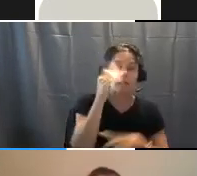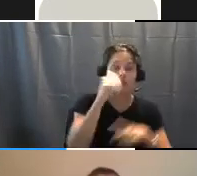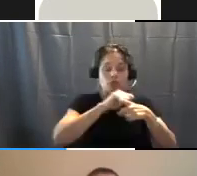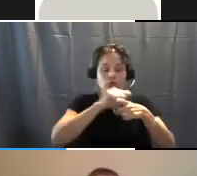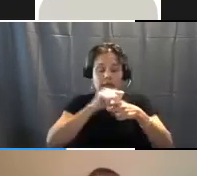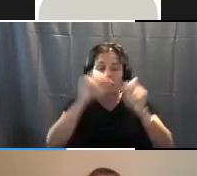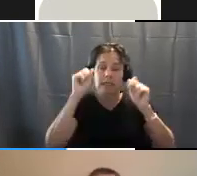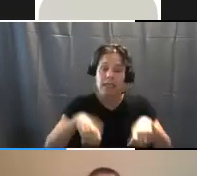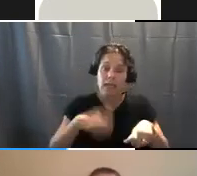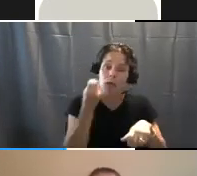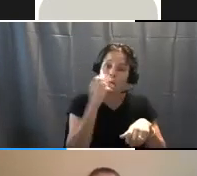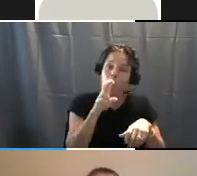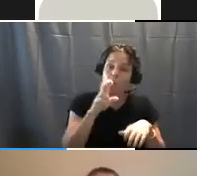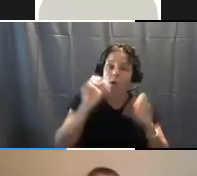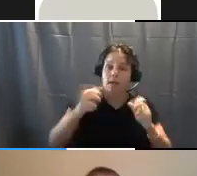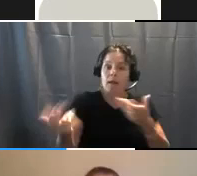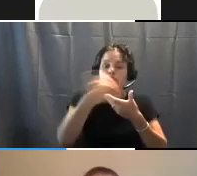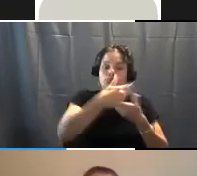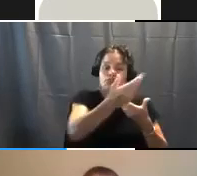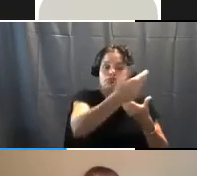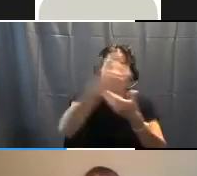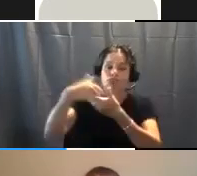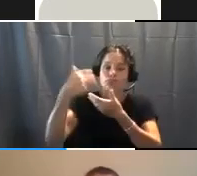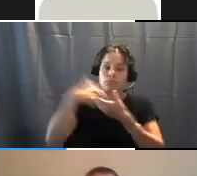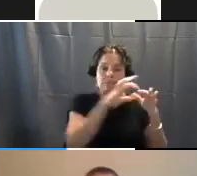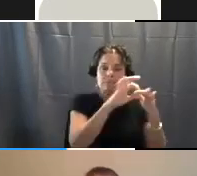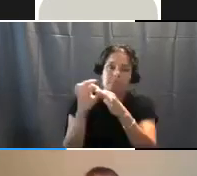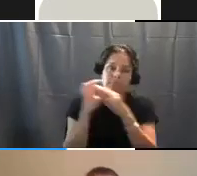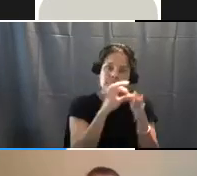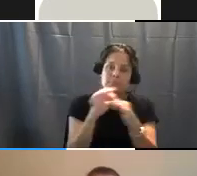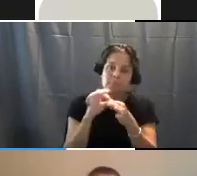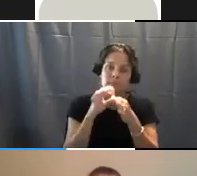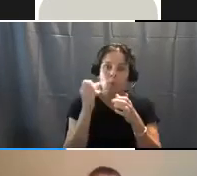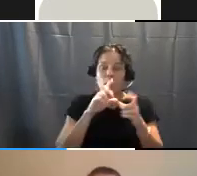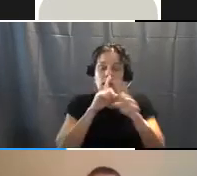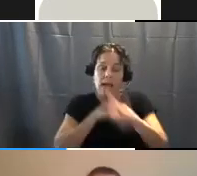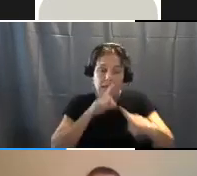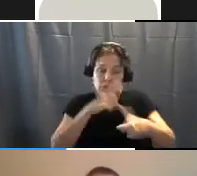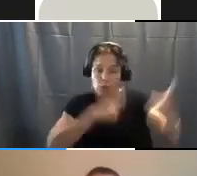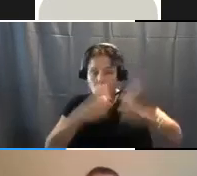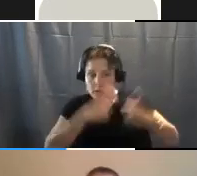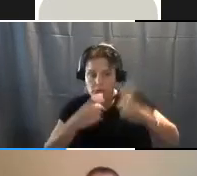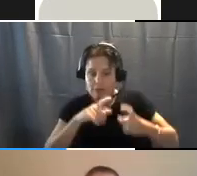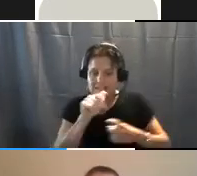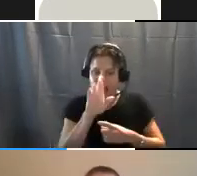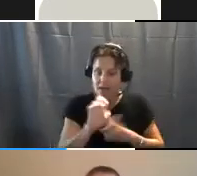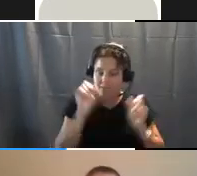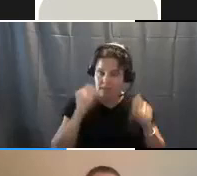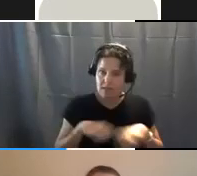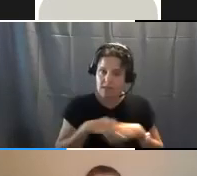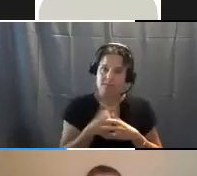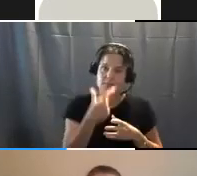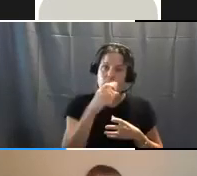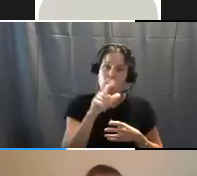person, or you can invite multiple partners to collaborate or answer follower questions live. So to go live